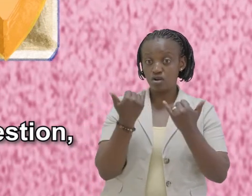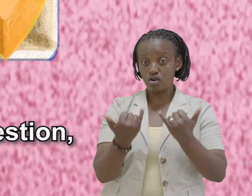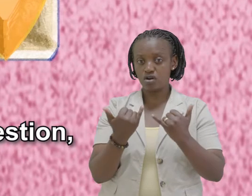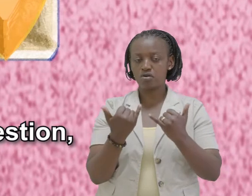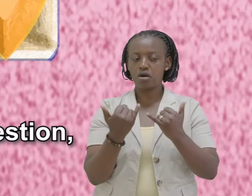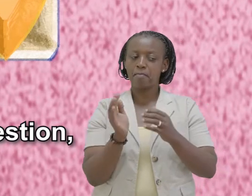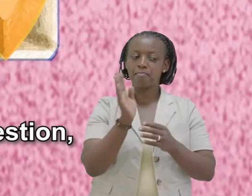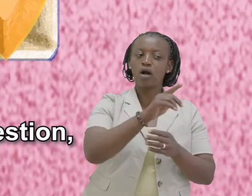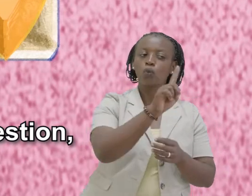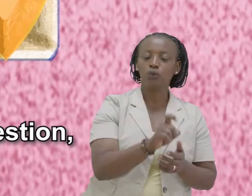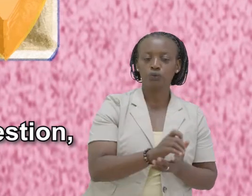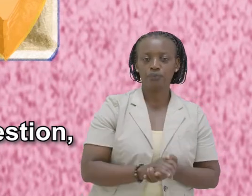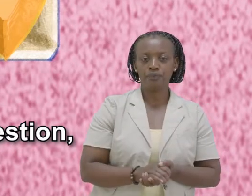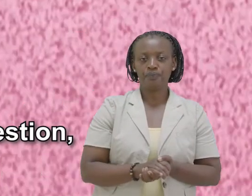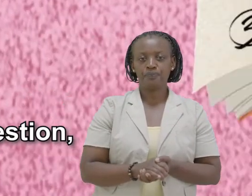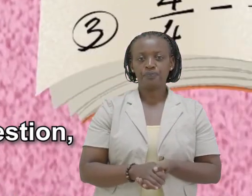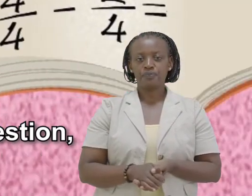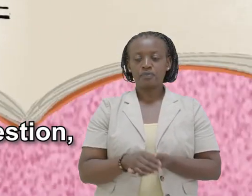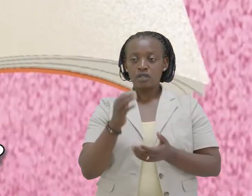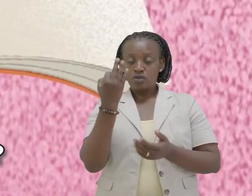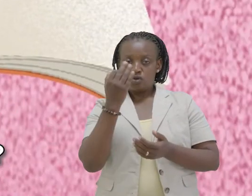Now, let's go back to the question.